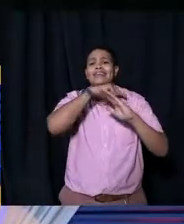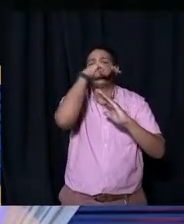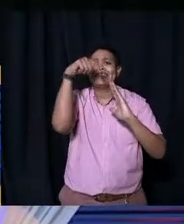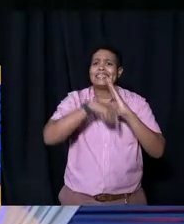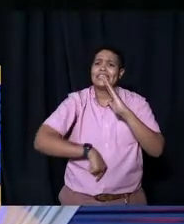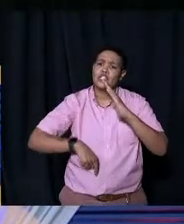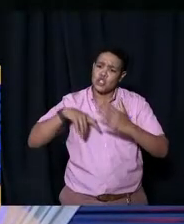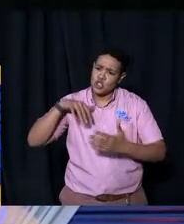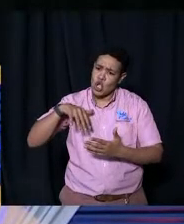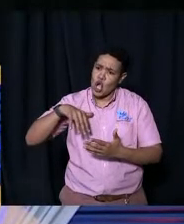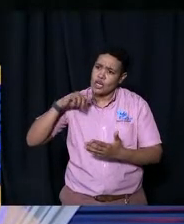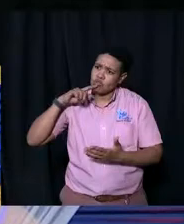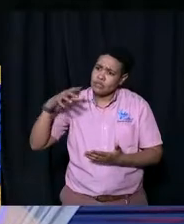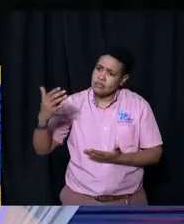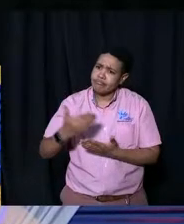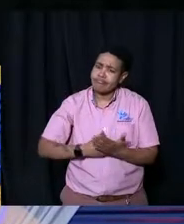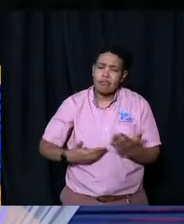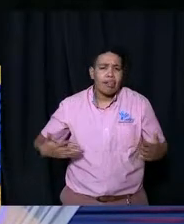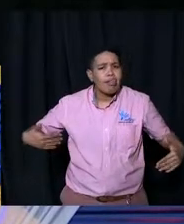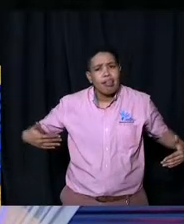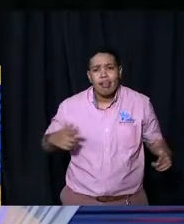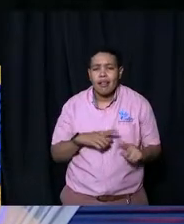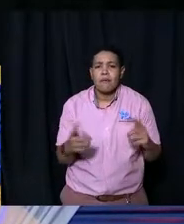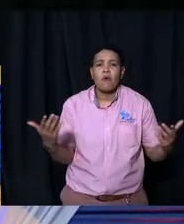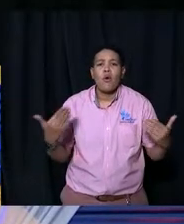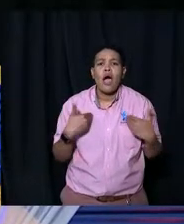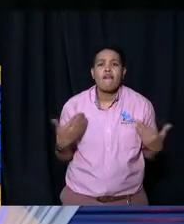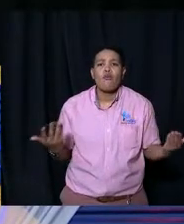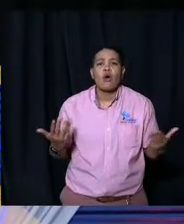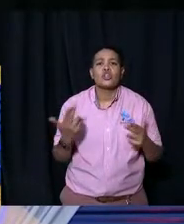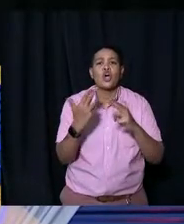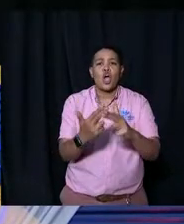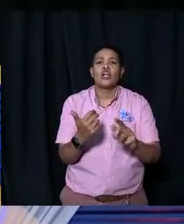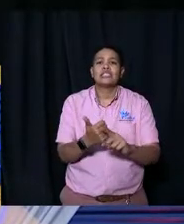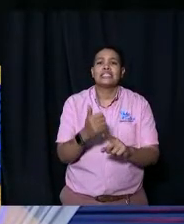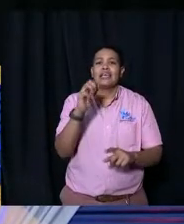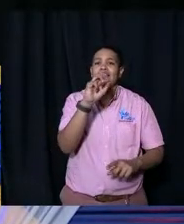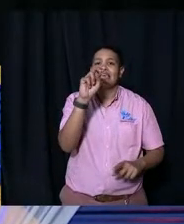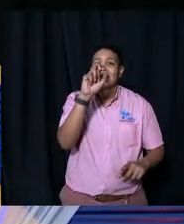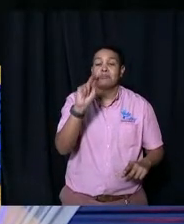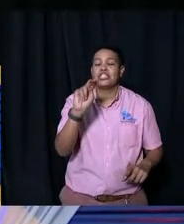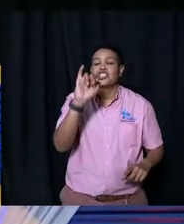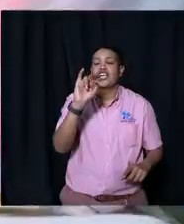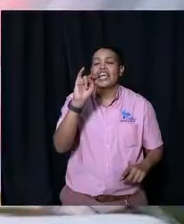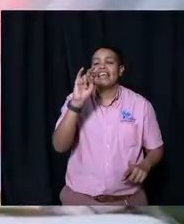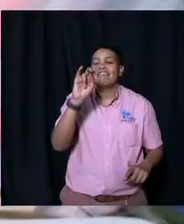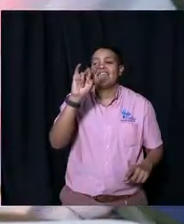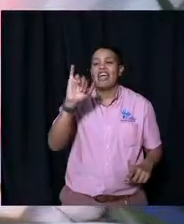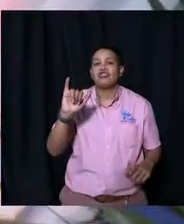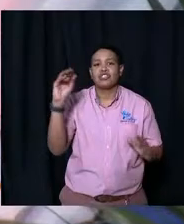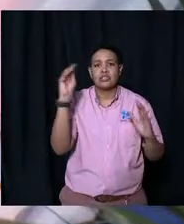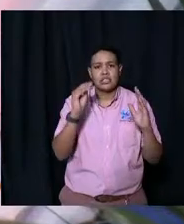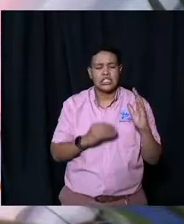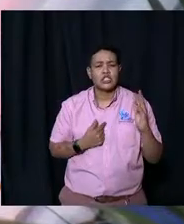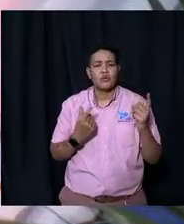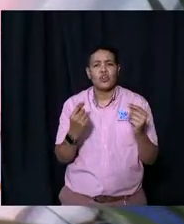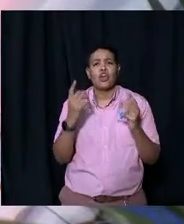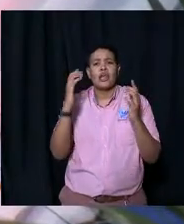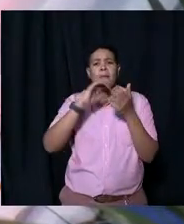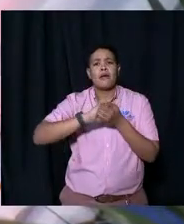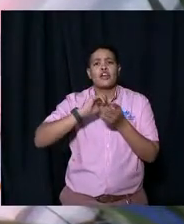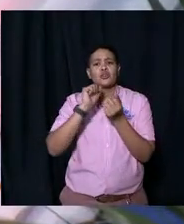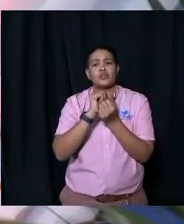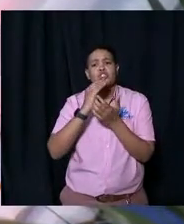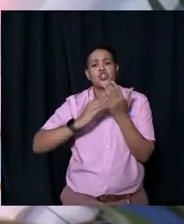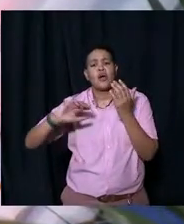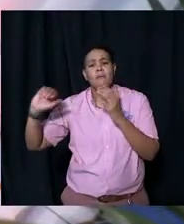study that has been done, but what we do have is what's called an emissions inventory. So we have done, in partnership with some